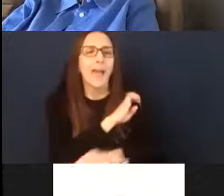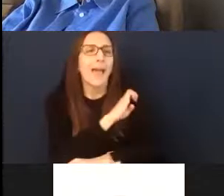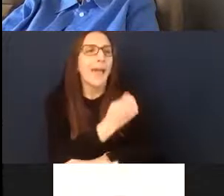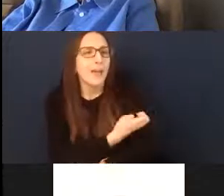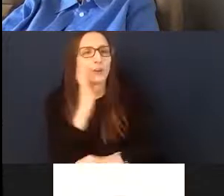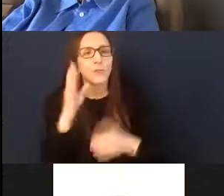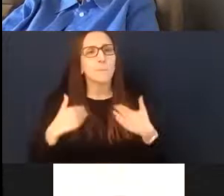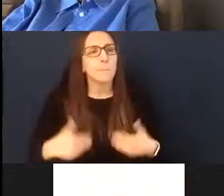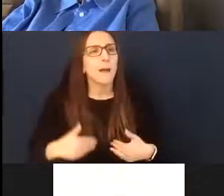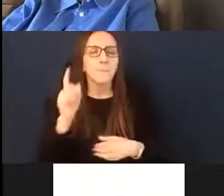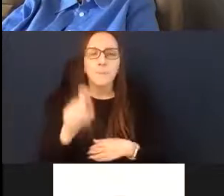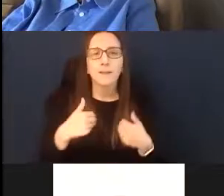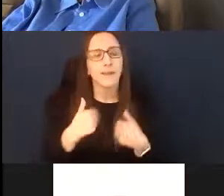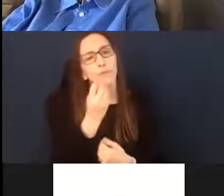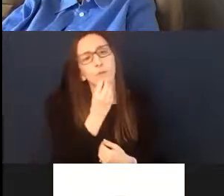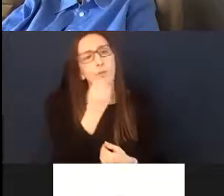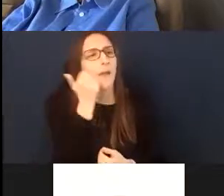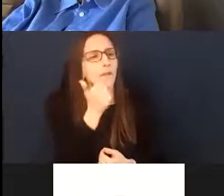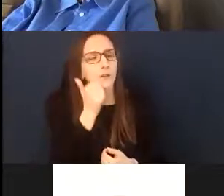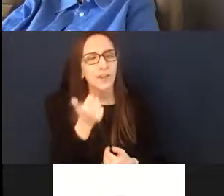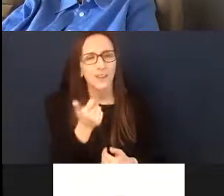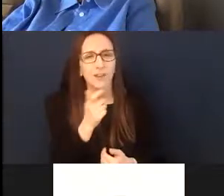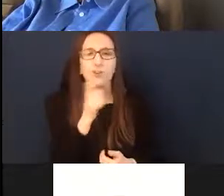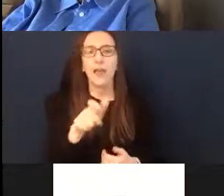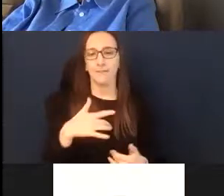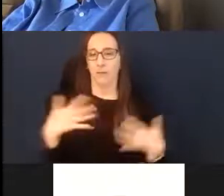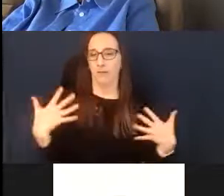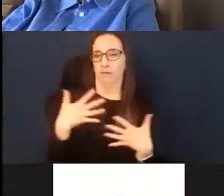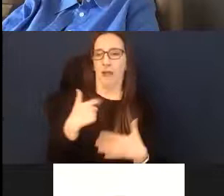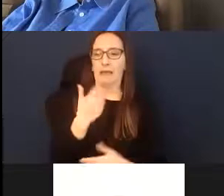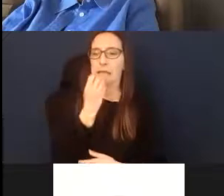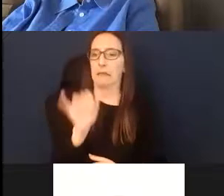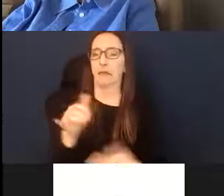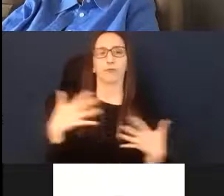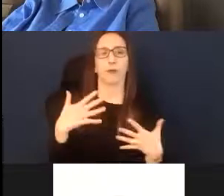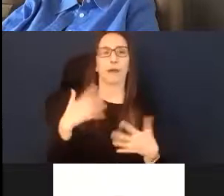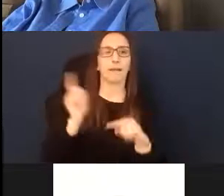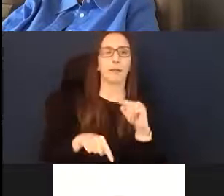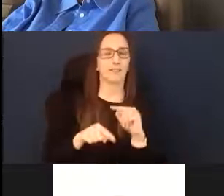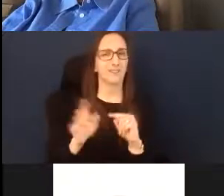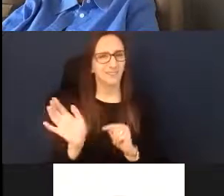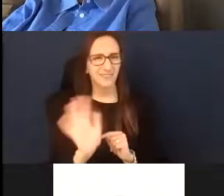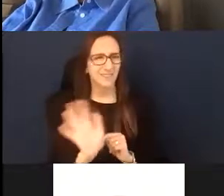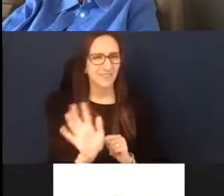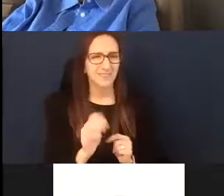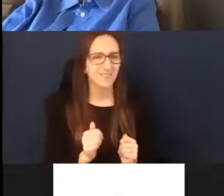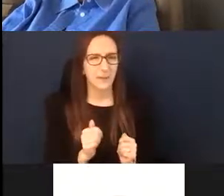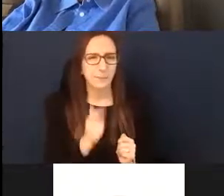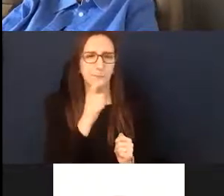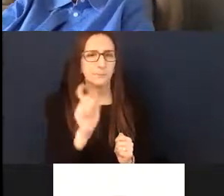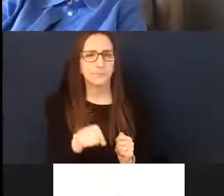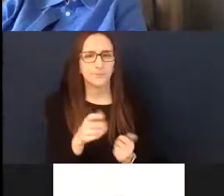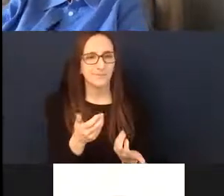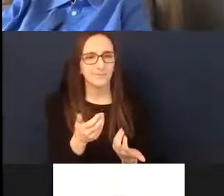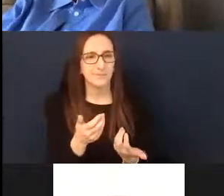here. There should be no fear in what we consume. So collectively, there's little research